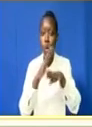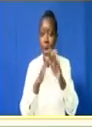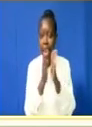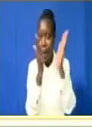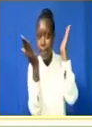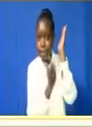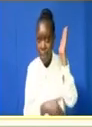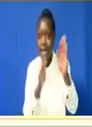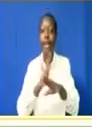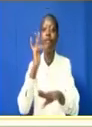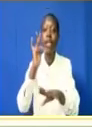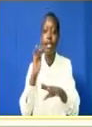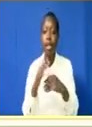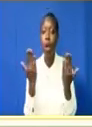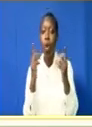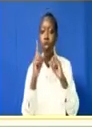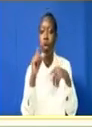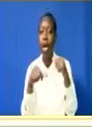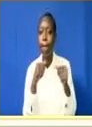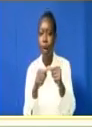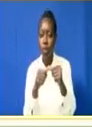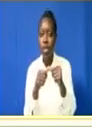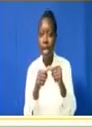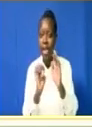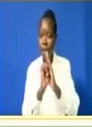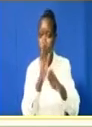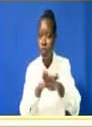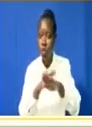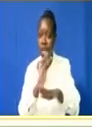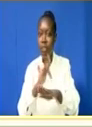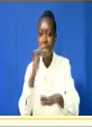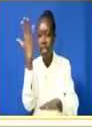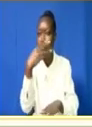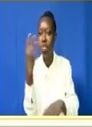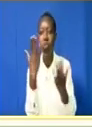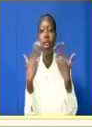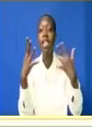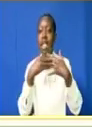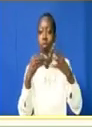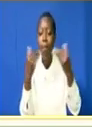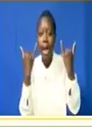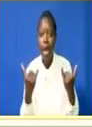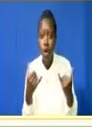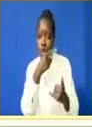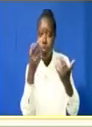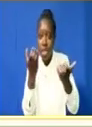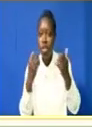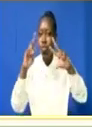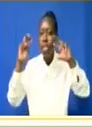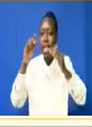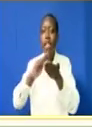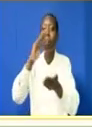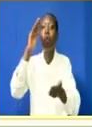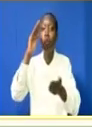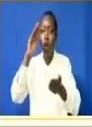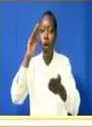positive ones, mm-hmm. where we talk about the beautiful sceneries. Mm. Now, find out more. Okay. More of the